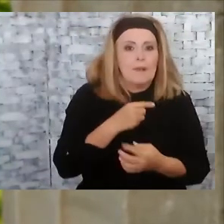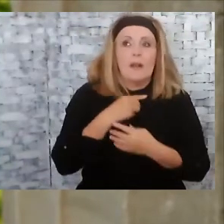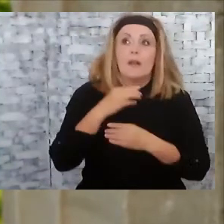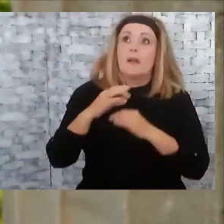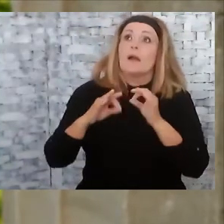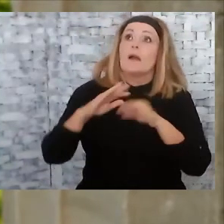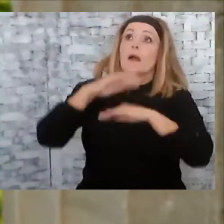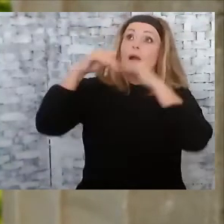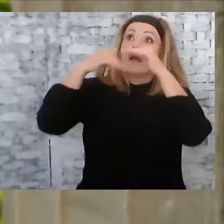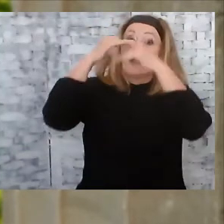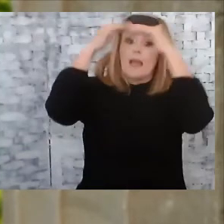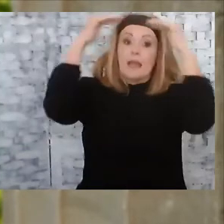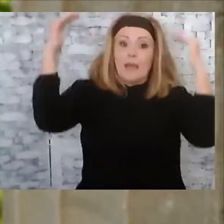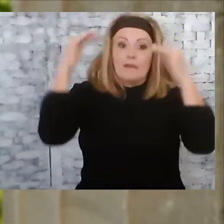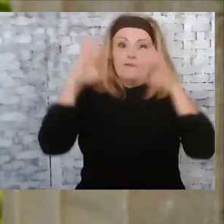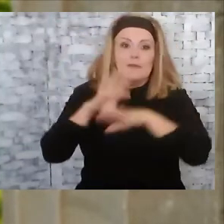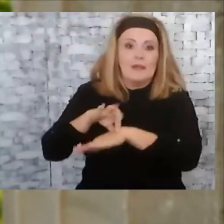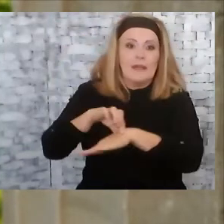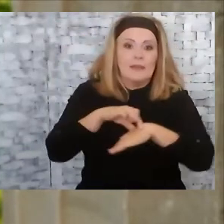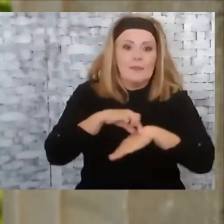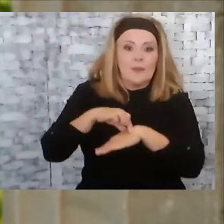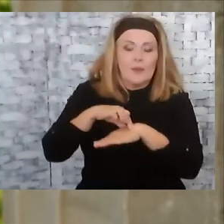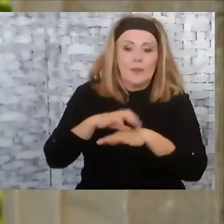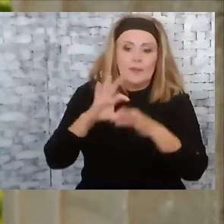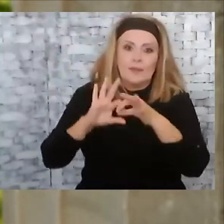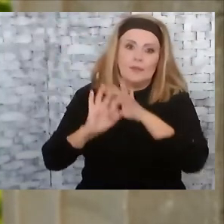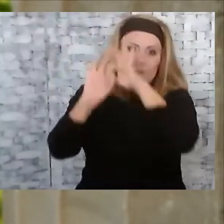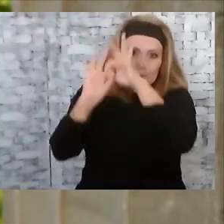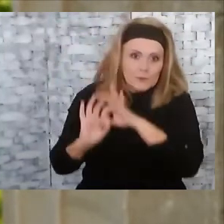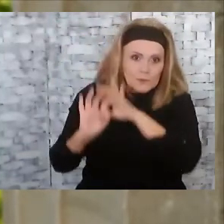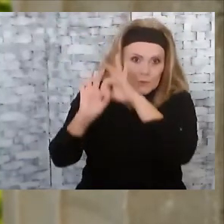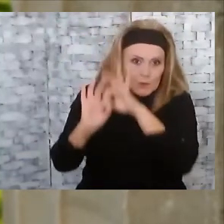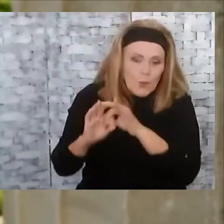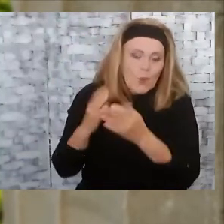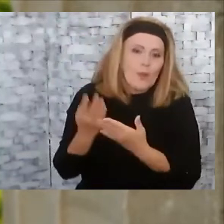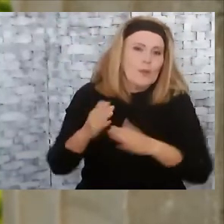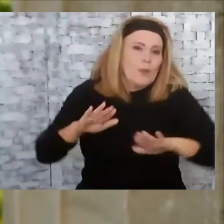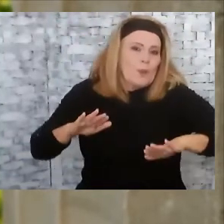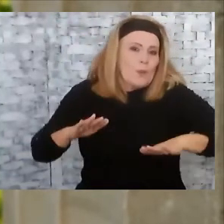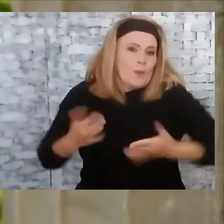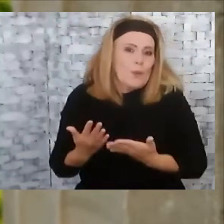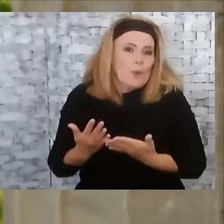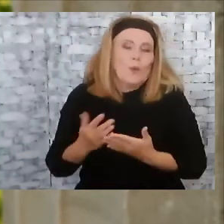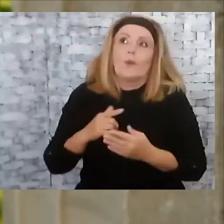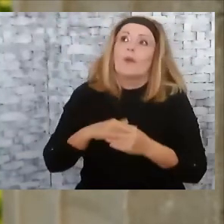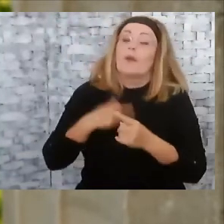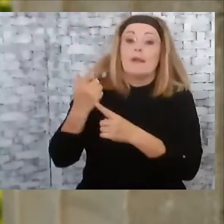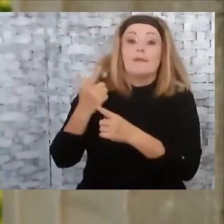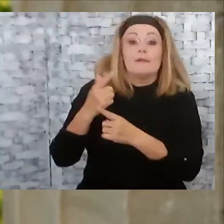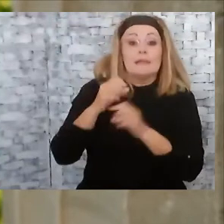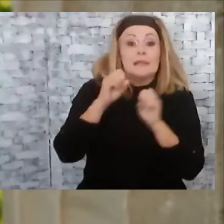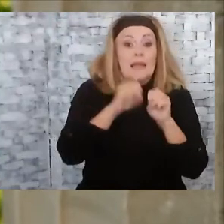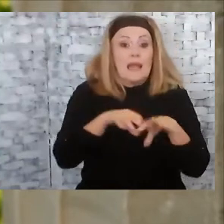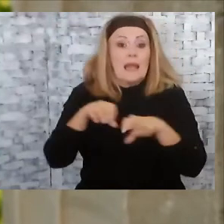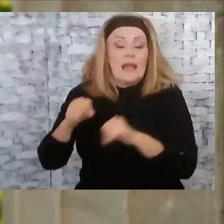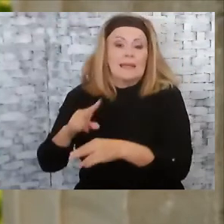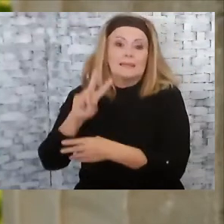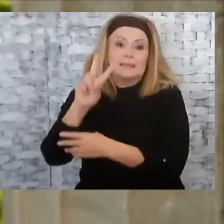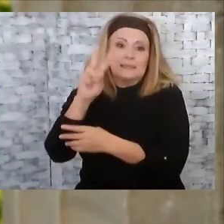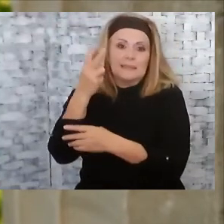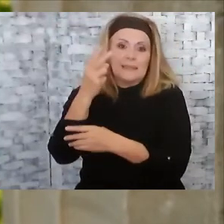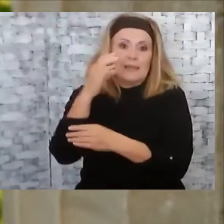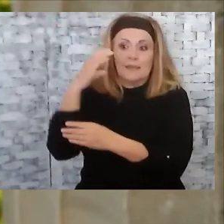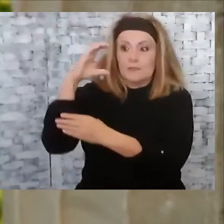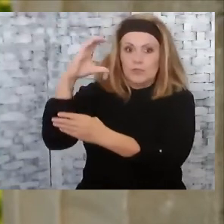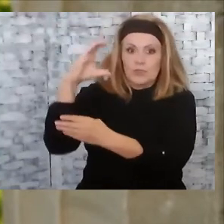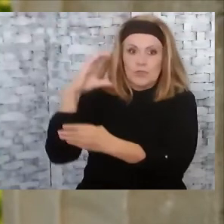are joined together by the person of Jesus, who goes from earth to heaven, so in the second chapter of Acts, the Holy Spirit comes